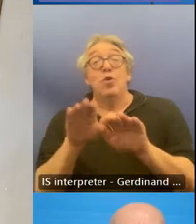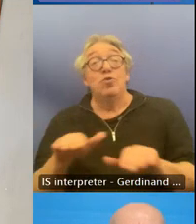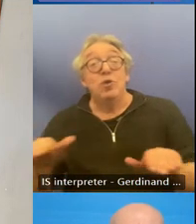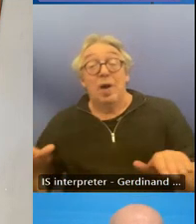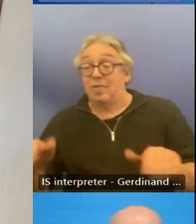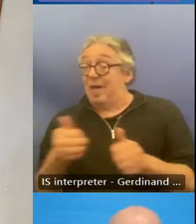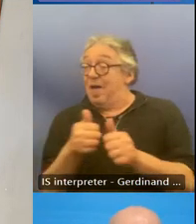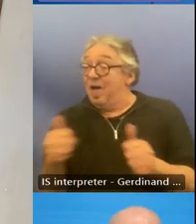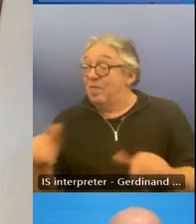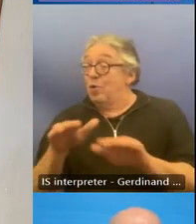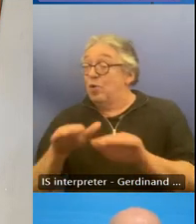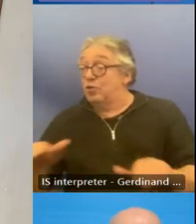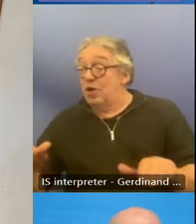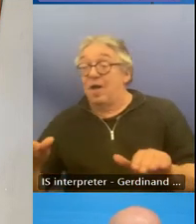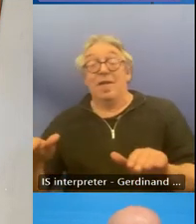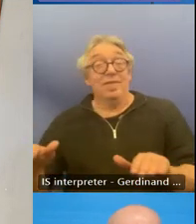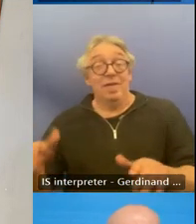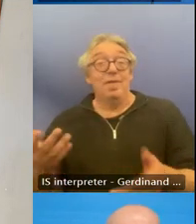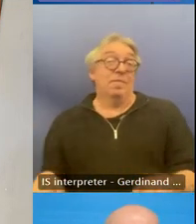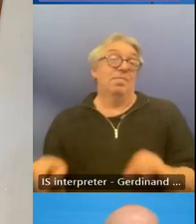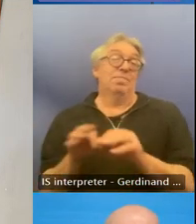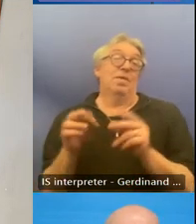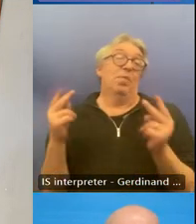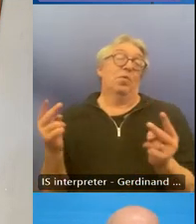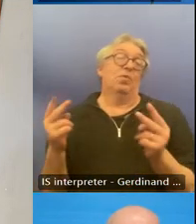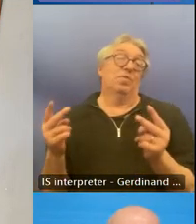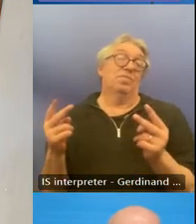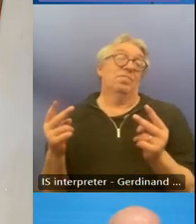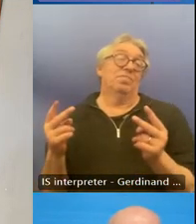learner matters, and